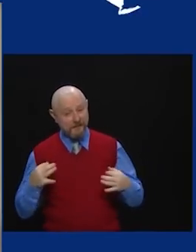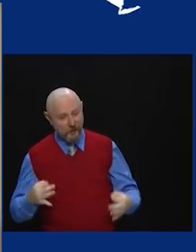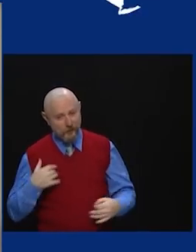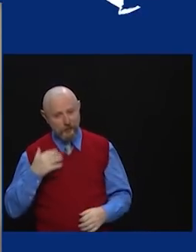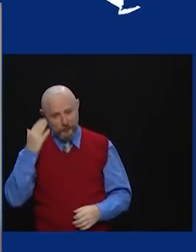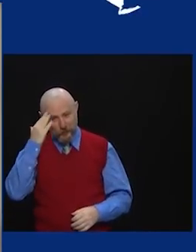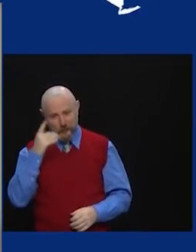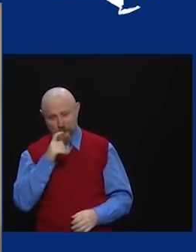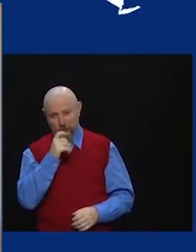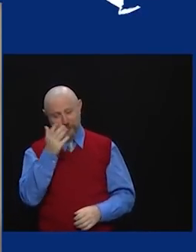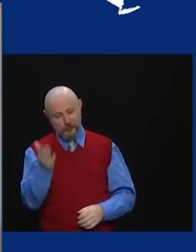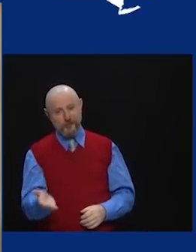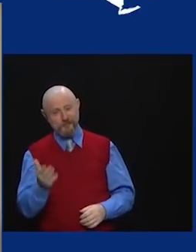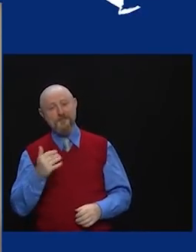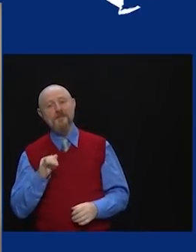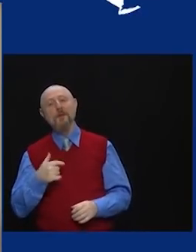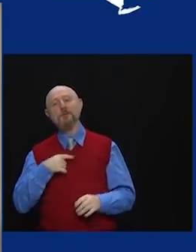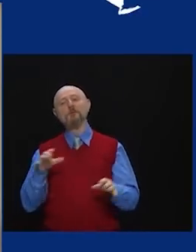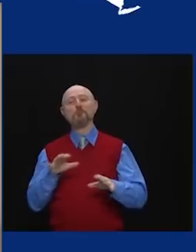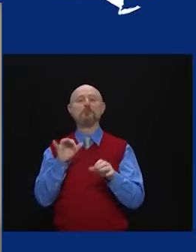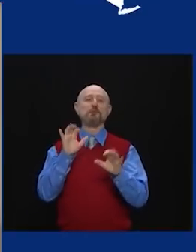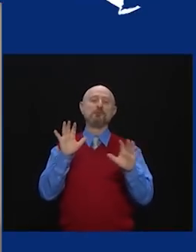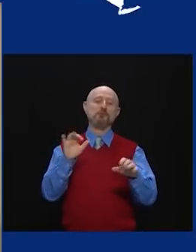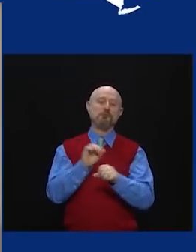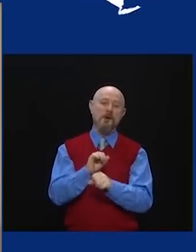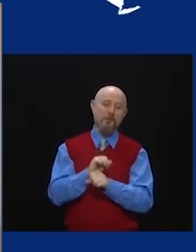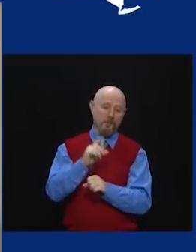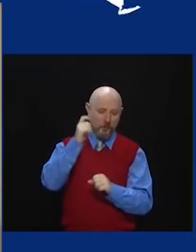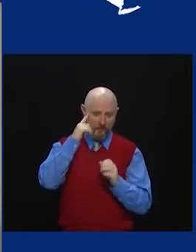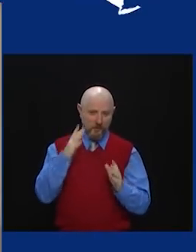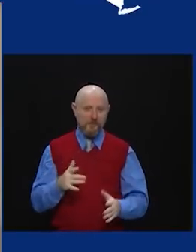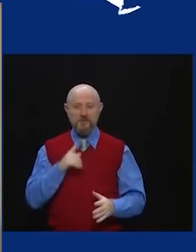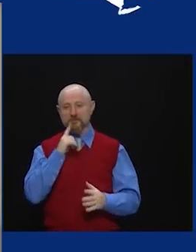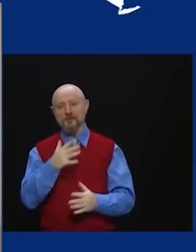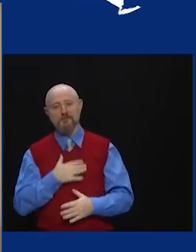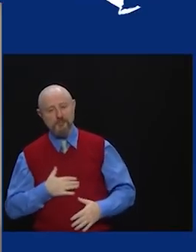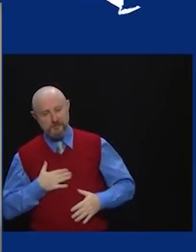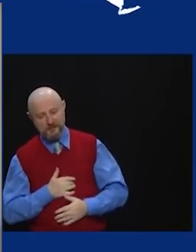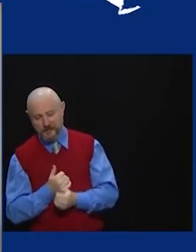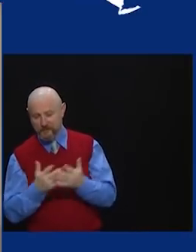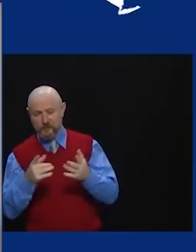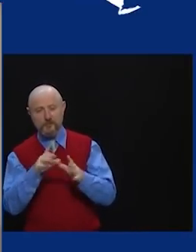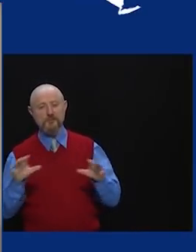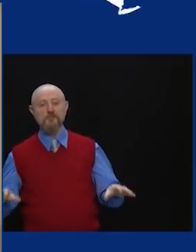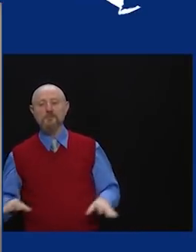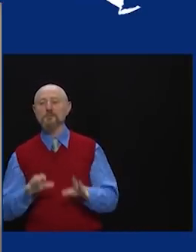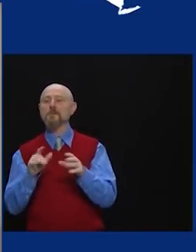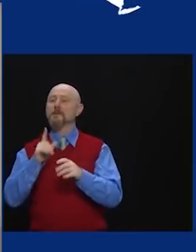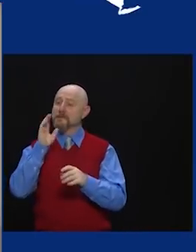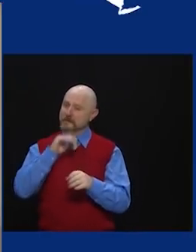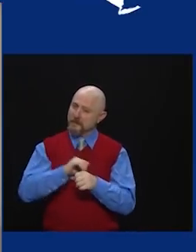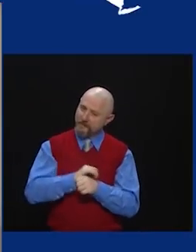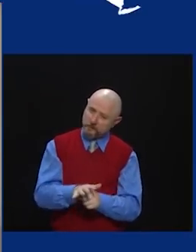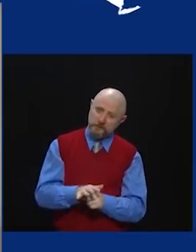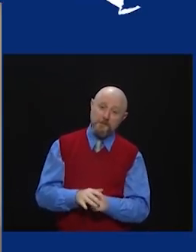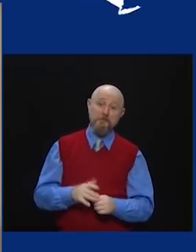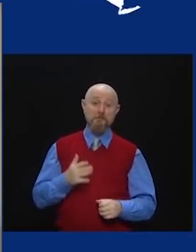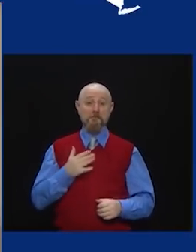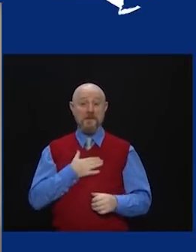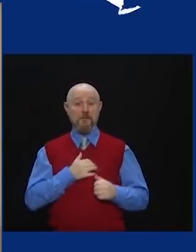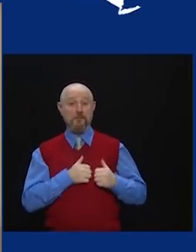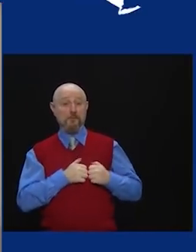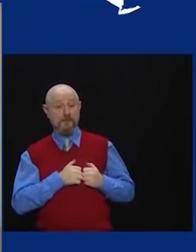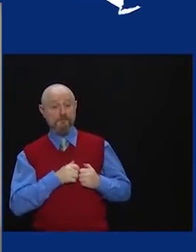job as governor, and appreciate all you've done in terms of COVID. My girlfriend is actually a teacher